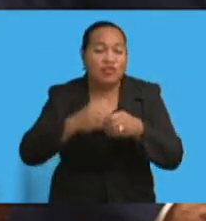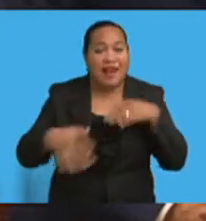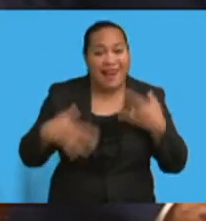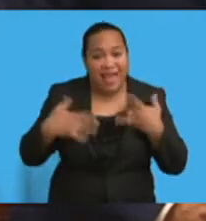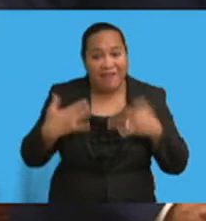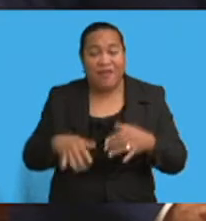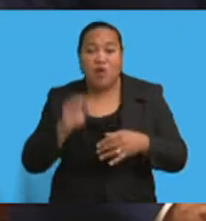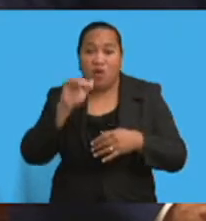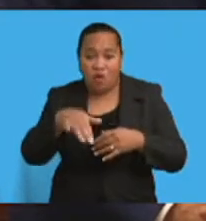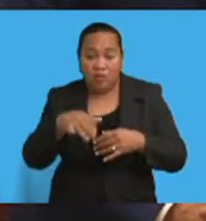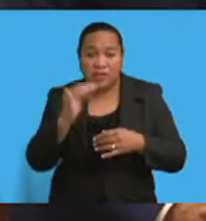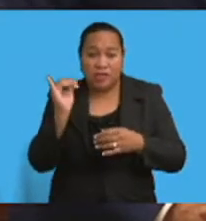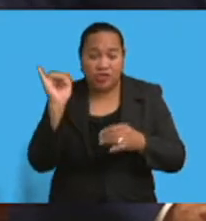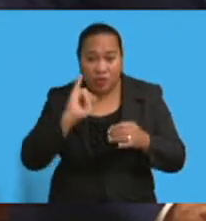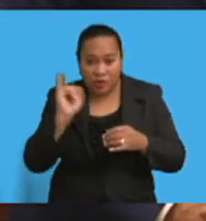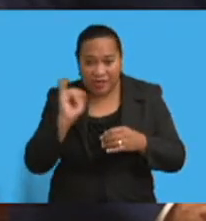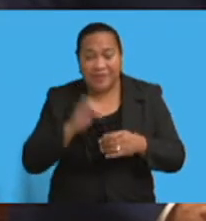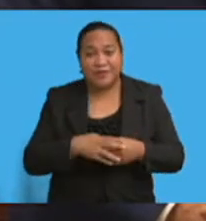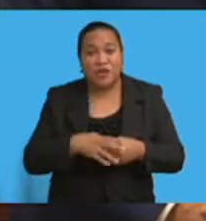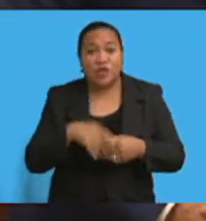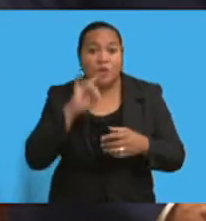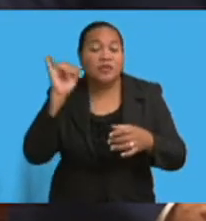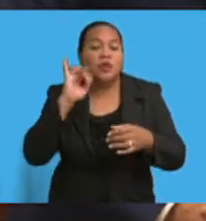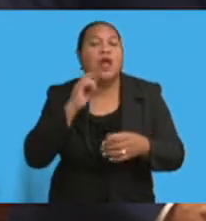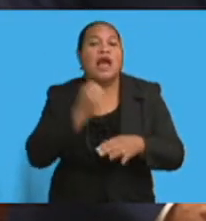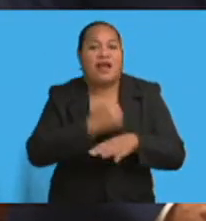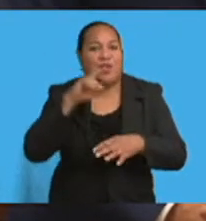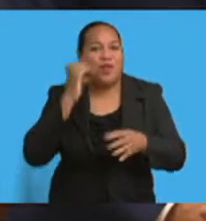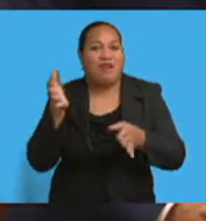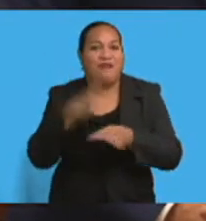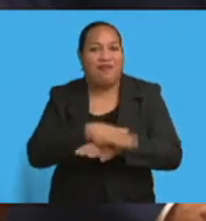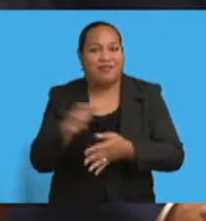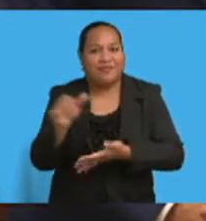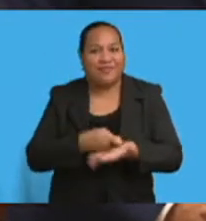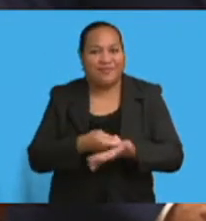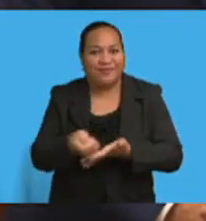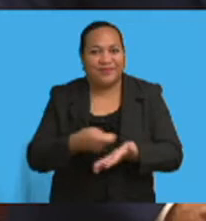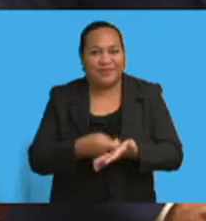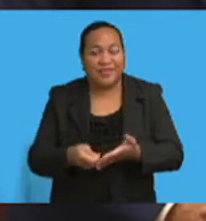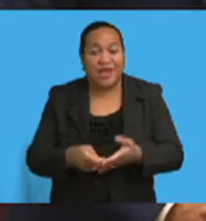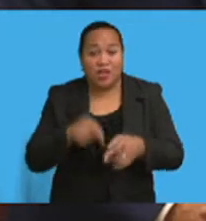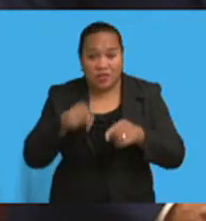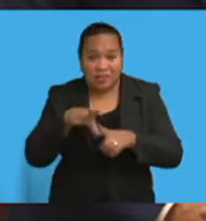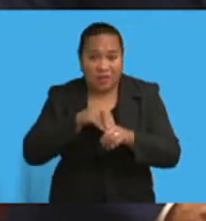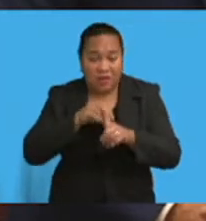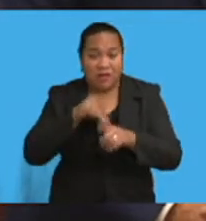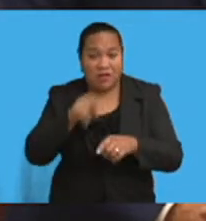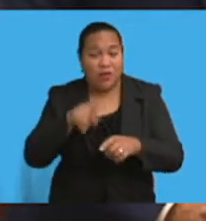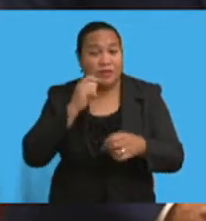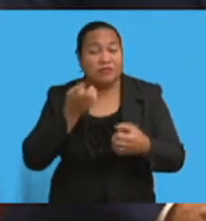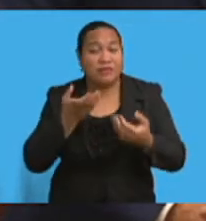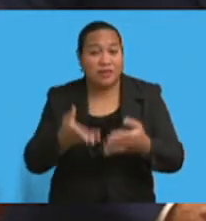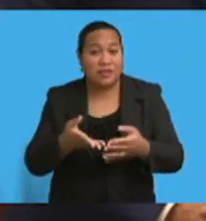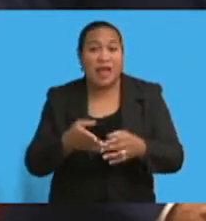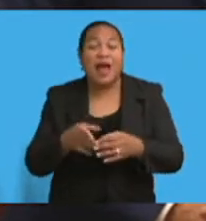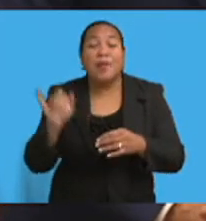injury insurance, and the premiums for this insurance will be covered by government. The insurance model we're introducing pools resources with premiums